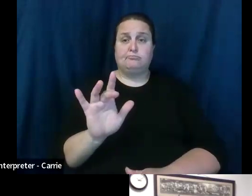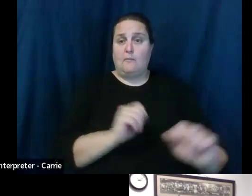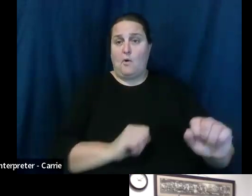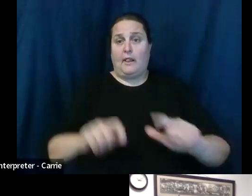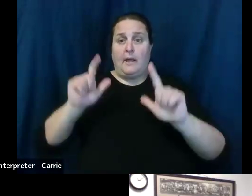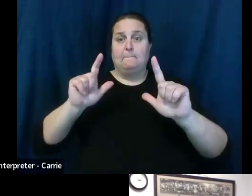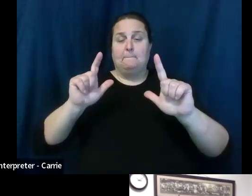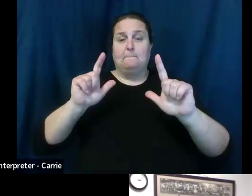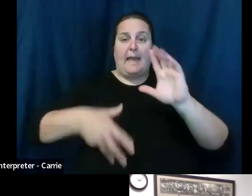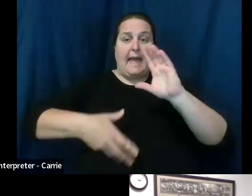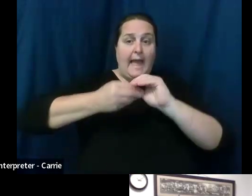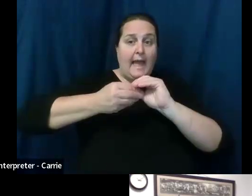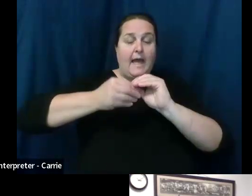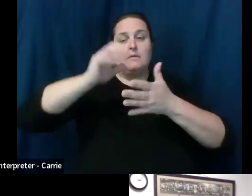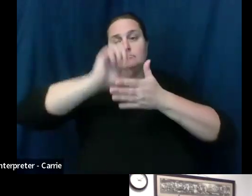contact.